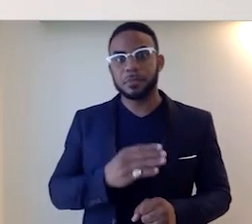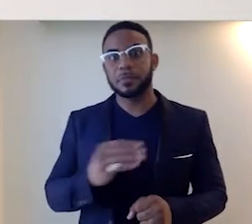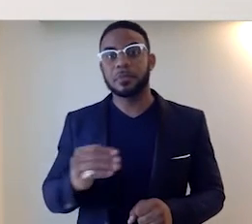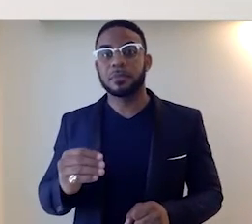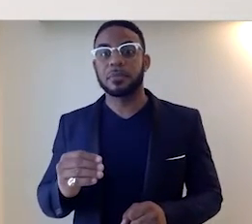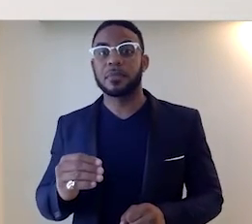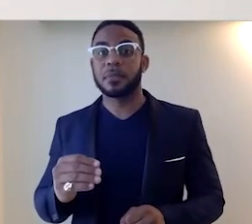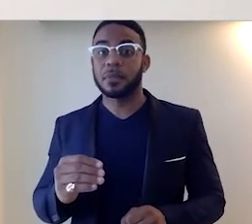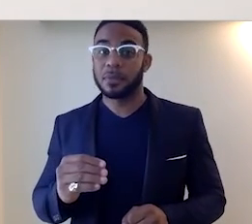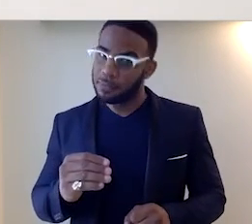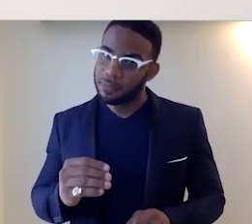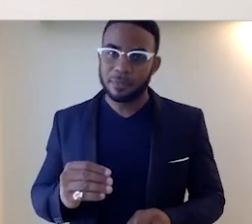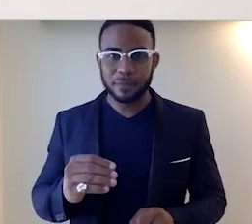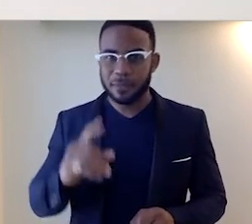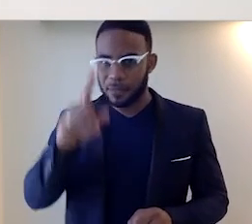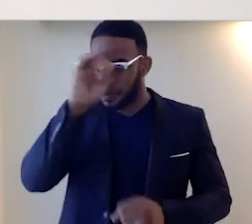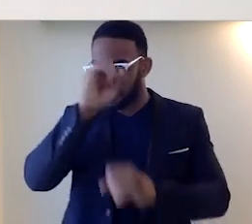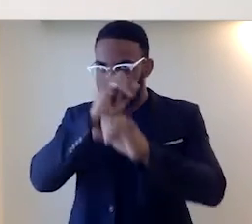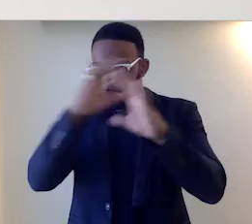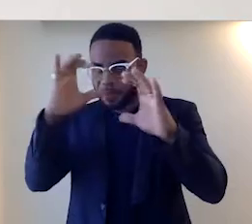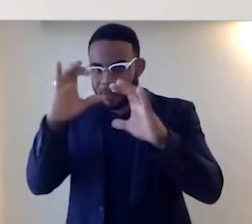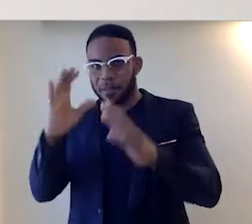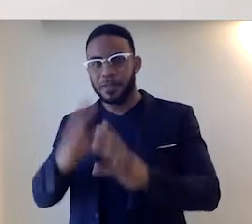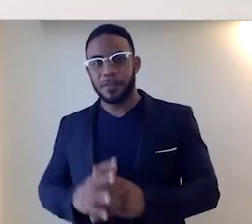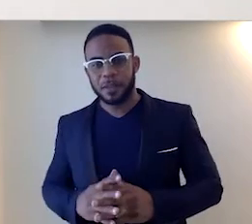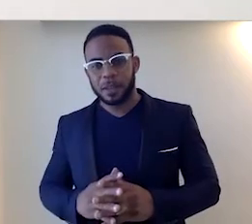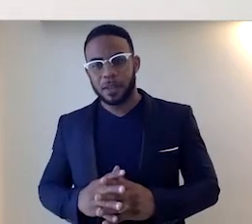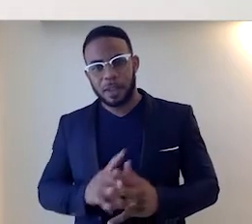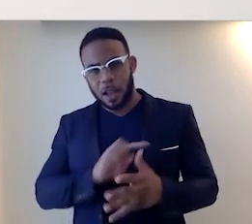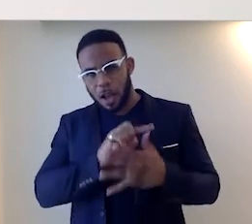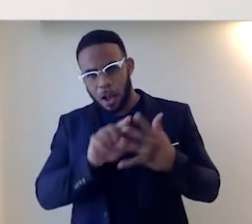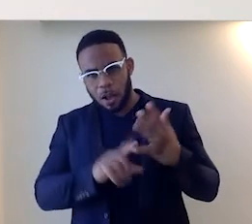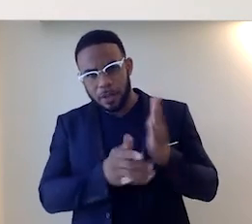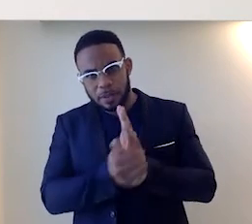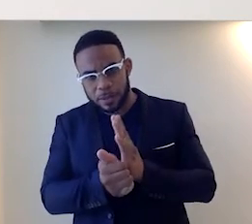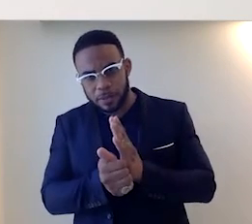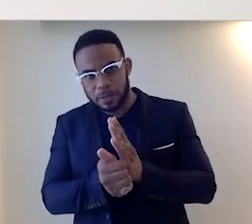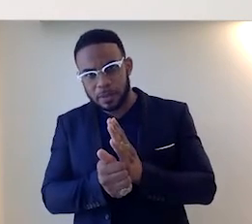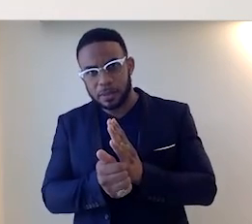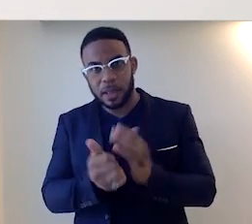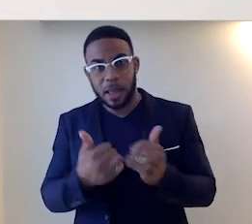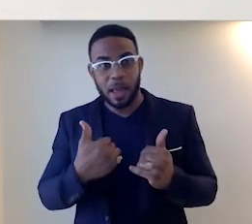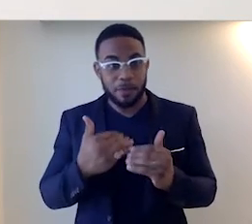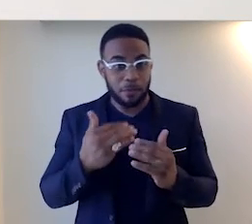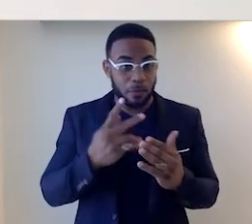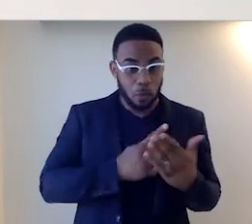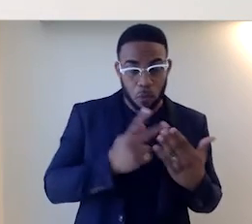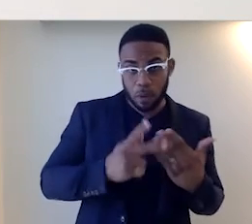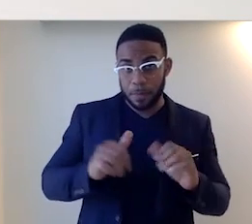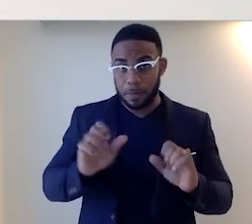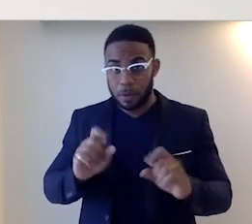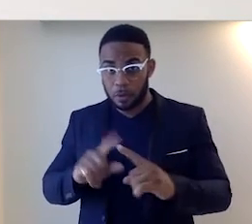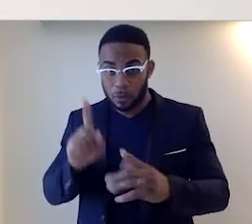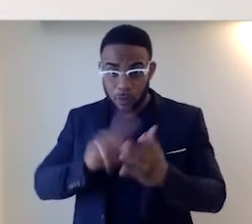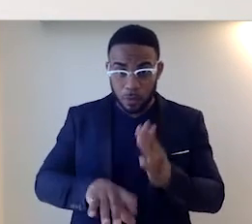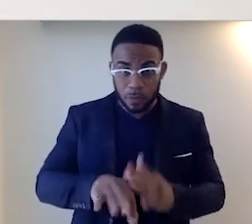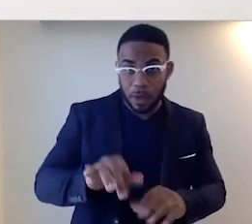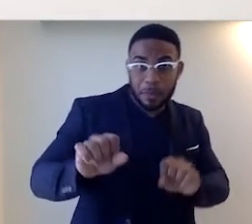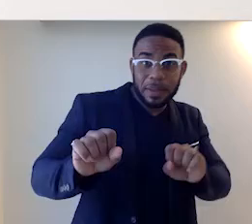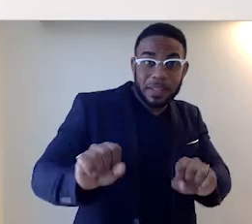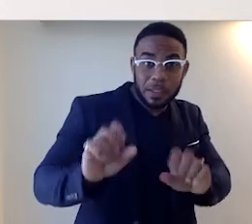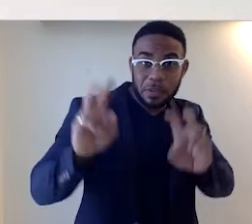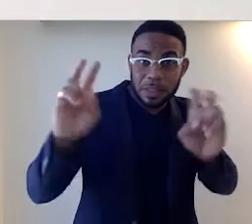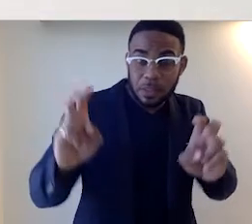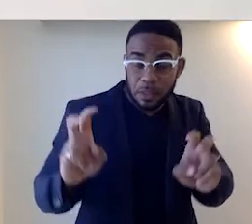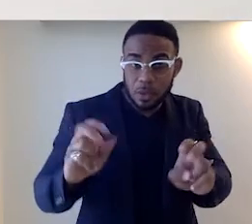and figuratively. These skills enhance a programmer's ability to find potential